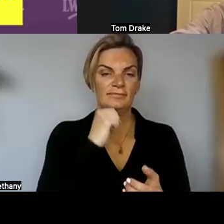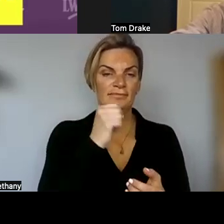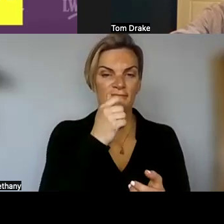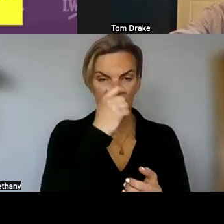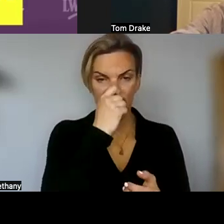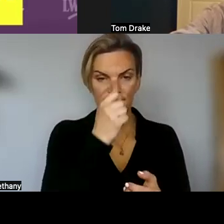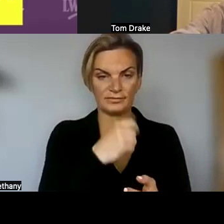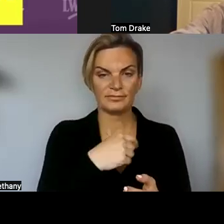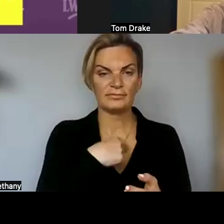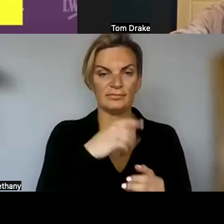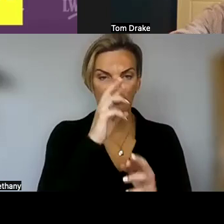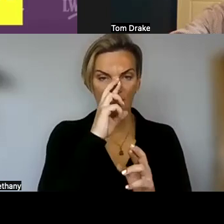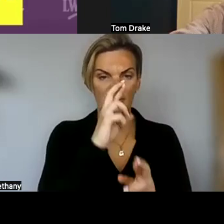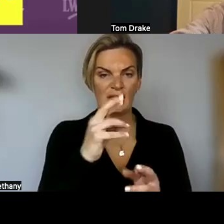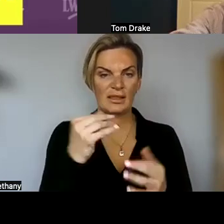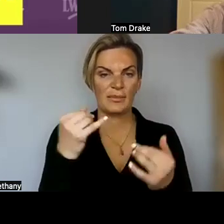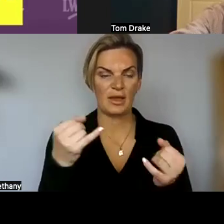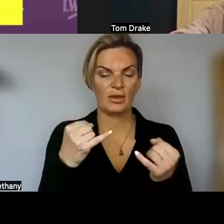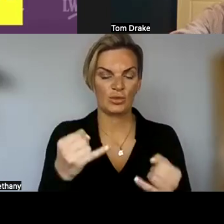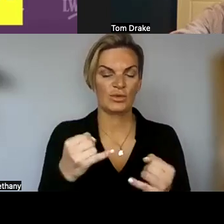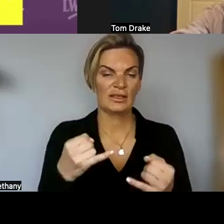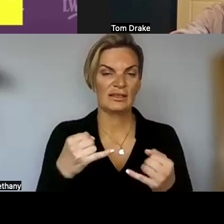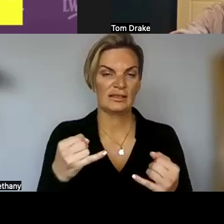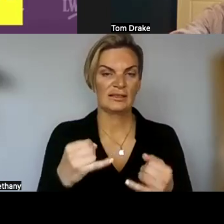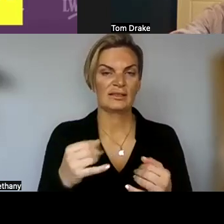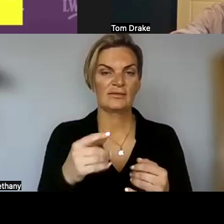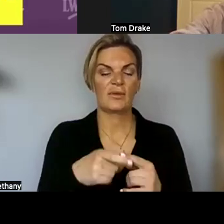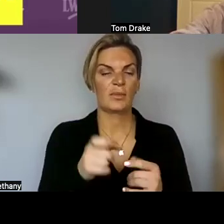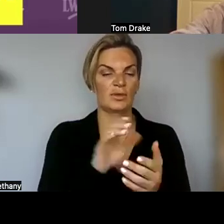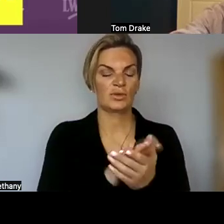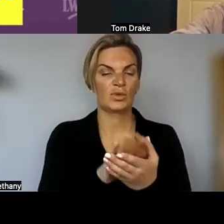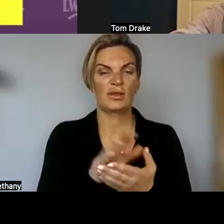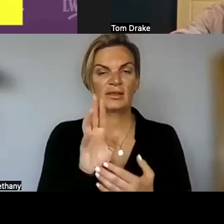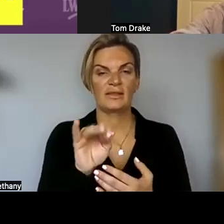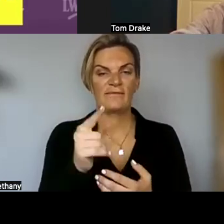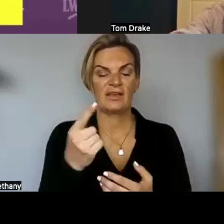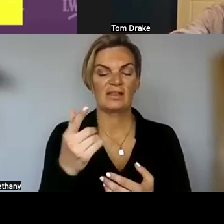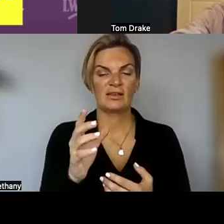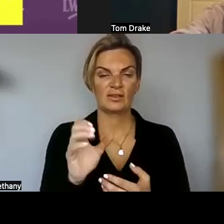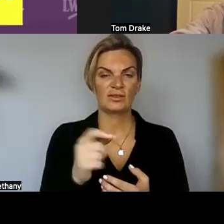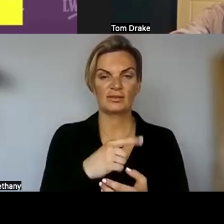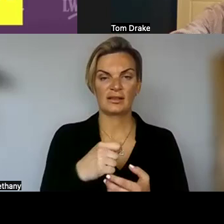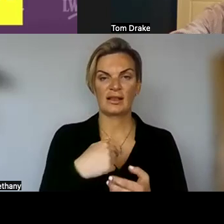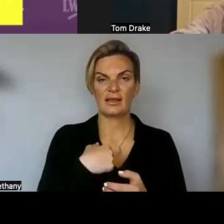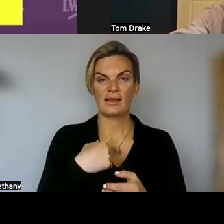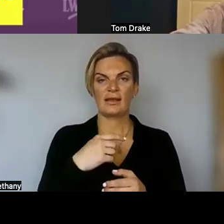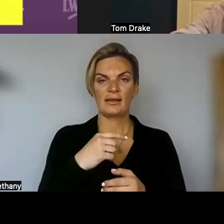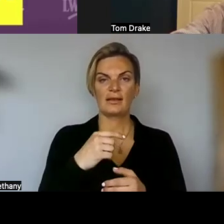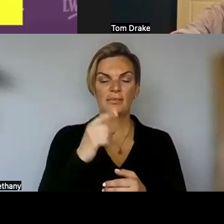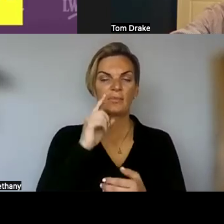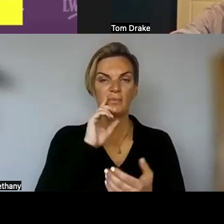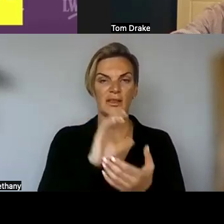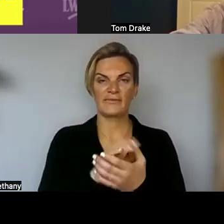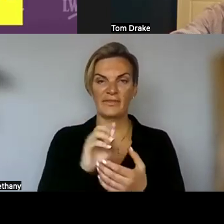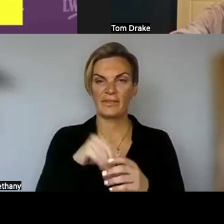So I will respect the boundaries that exist between the school and the village, and I do firmly believe in them, and